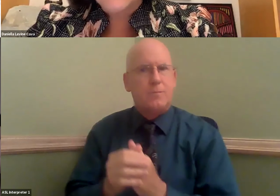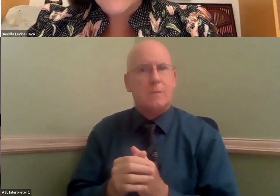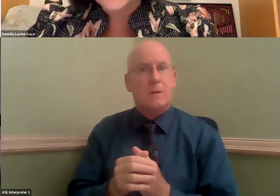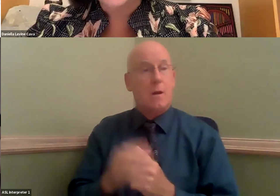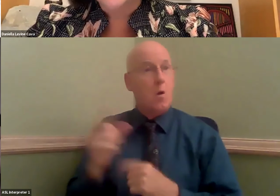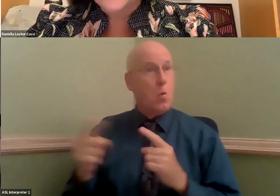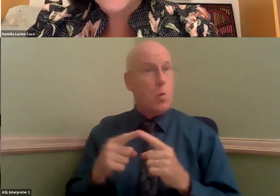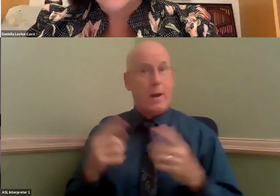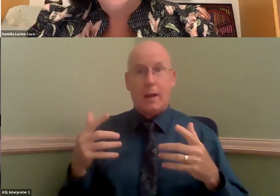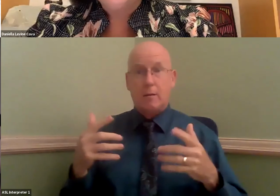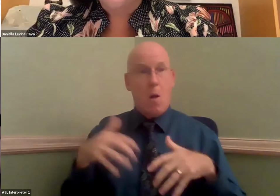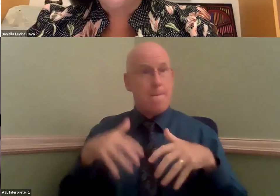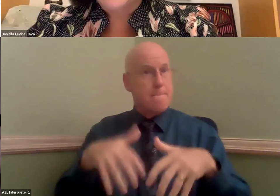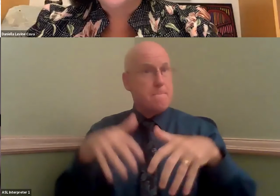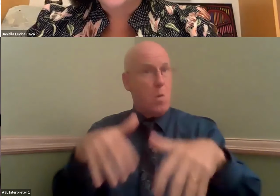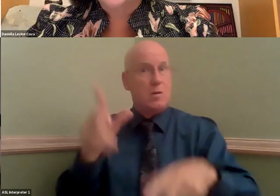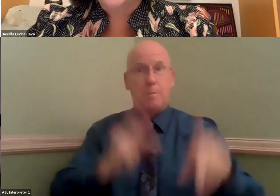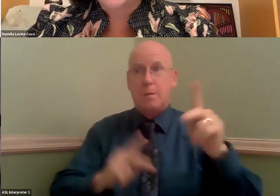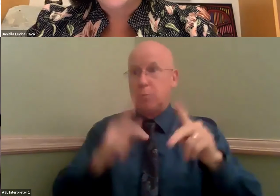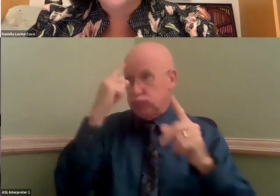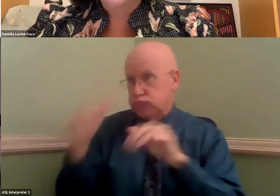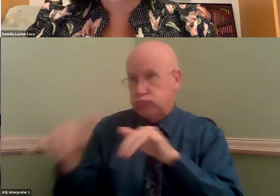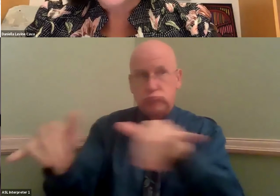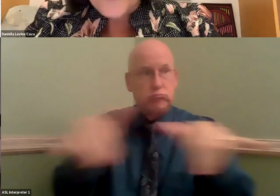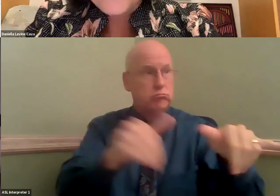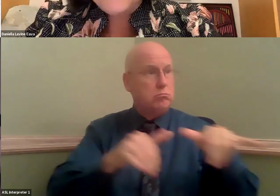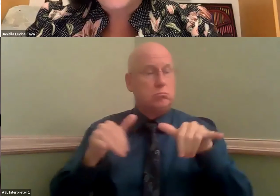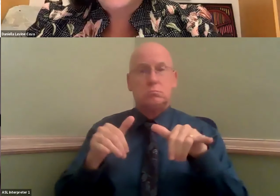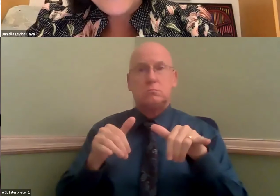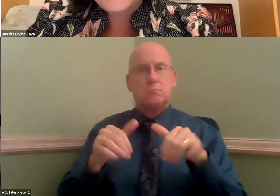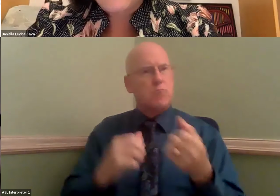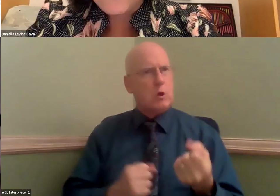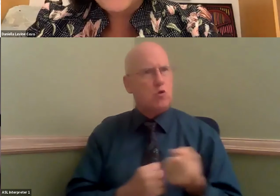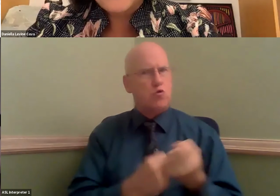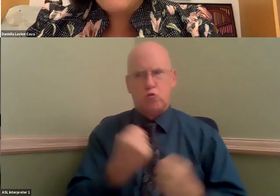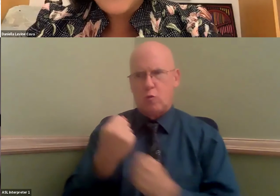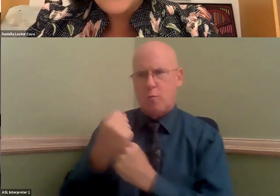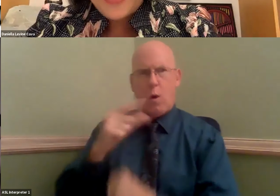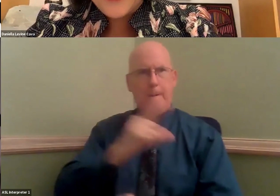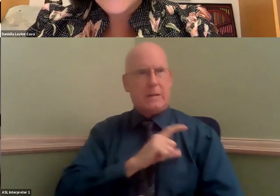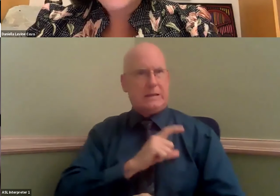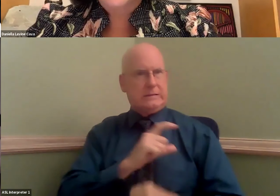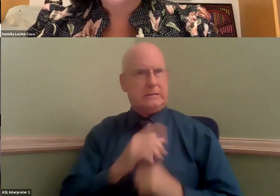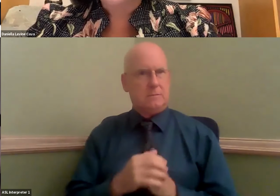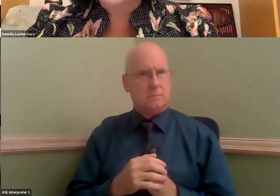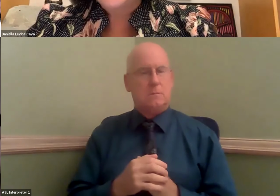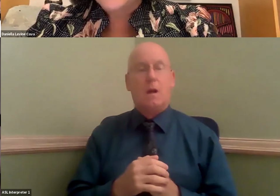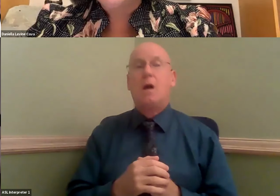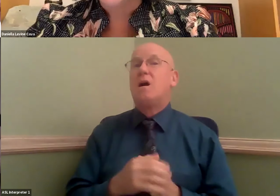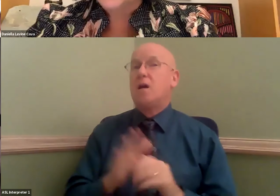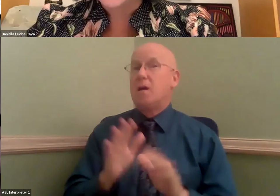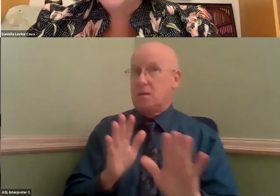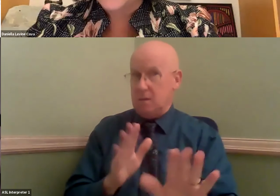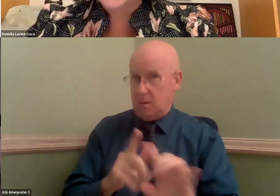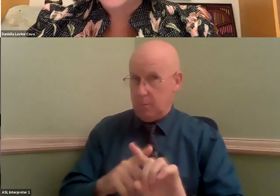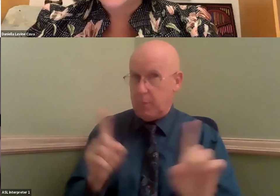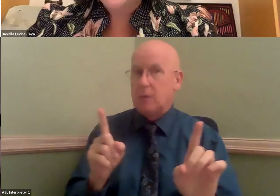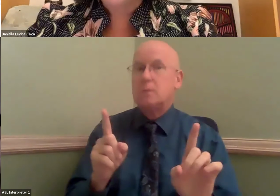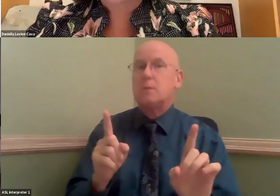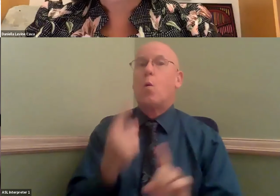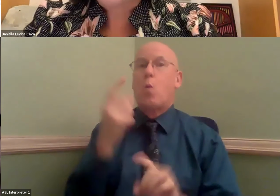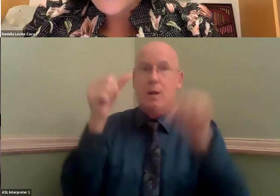people of conscience, of goodwill, and with a supportive police force, I may say. That to be said, there was a